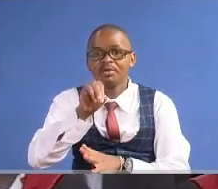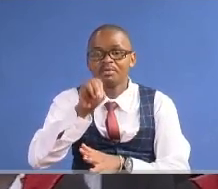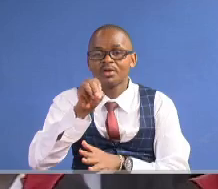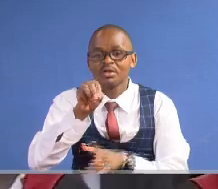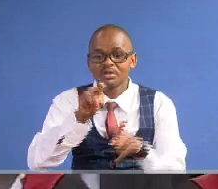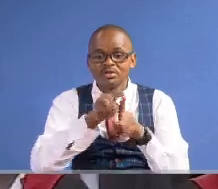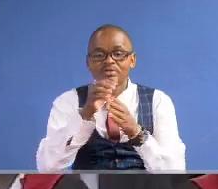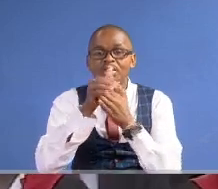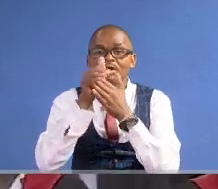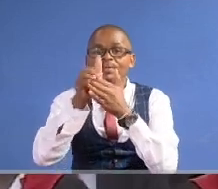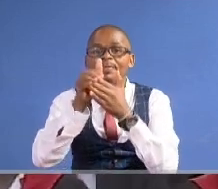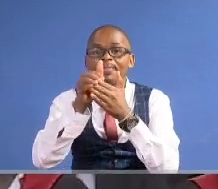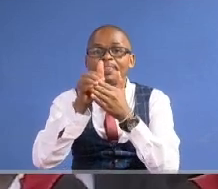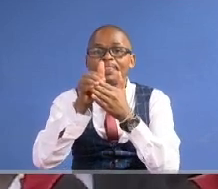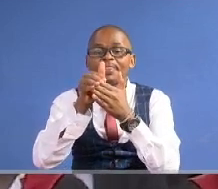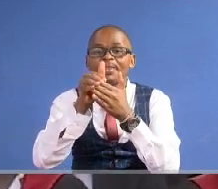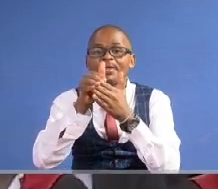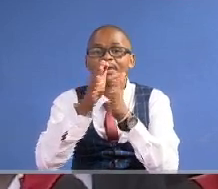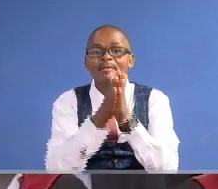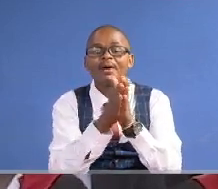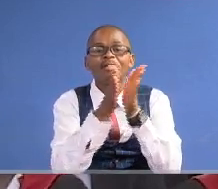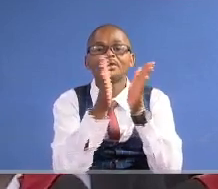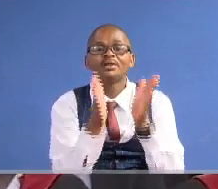leadership in public